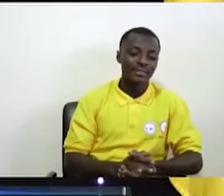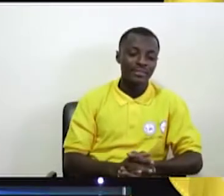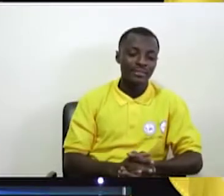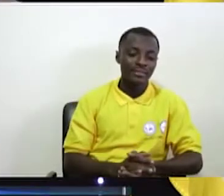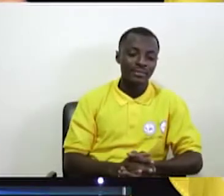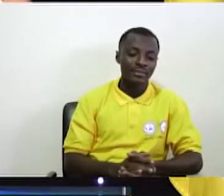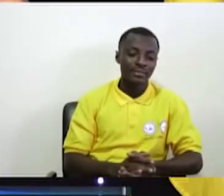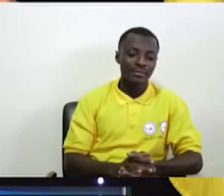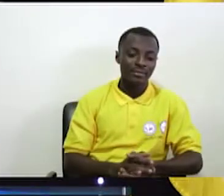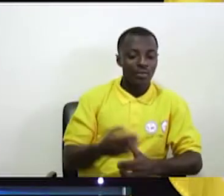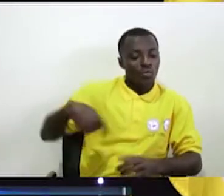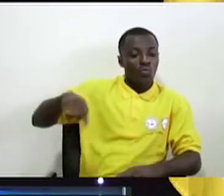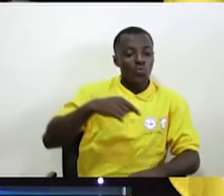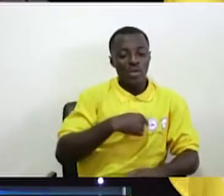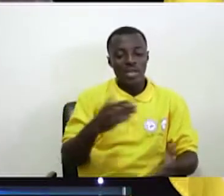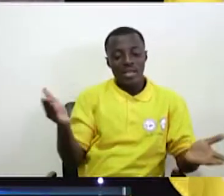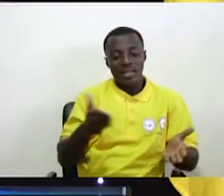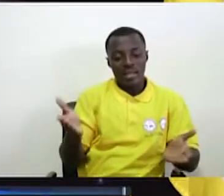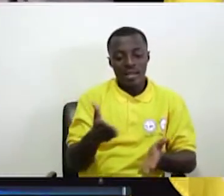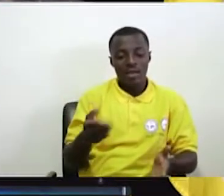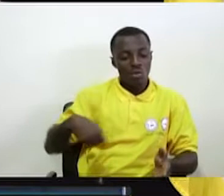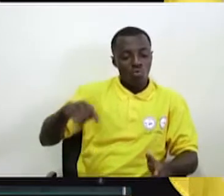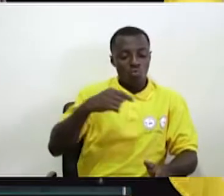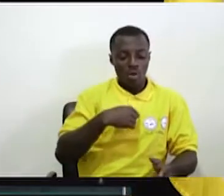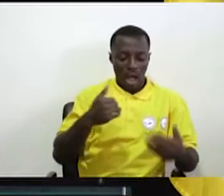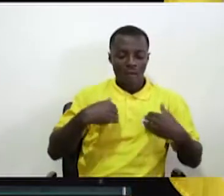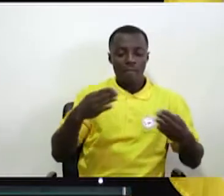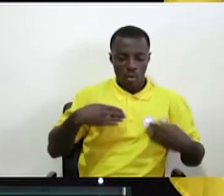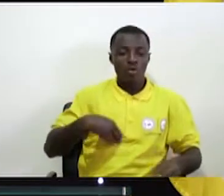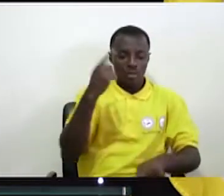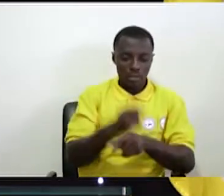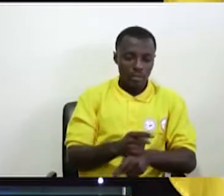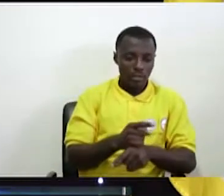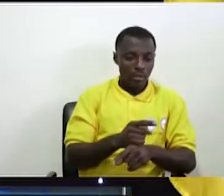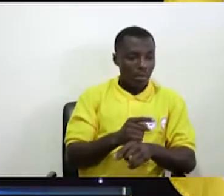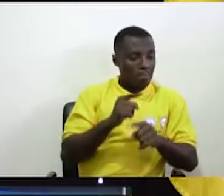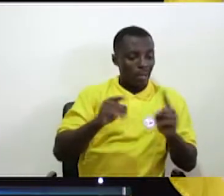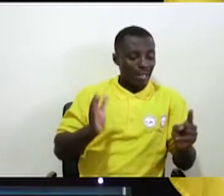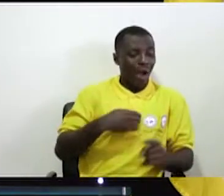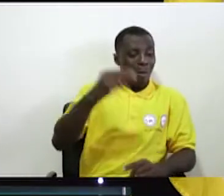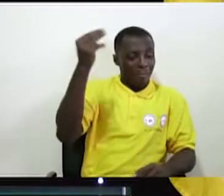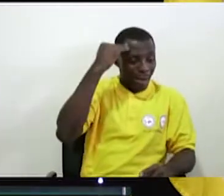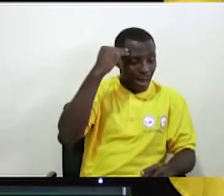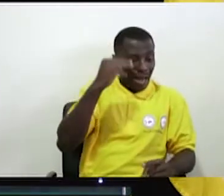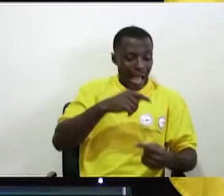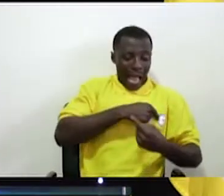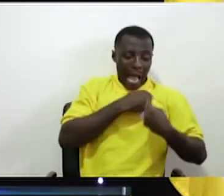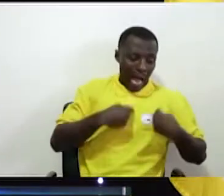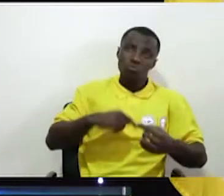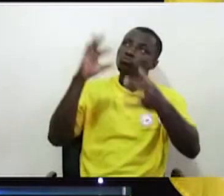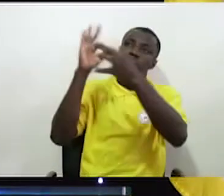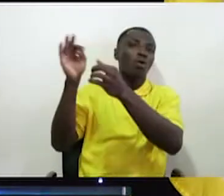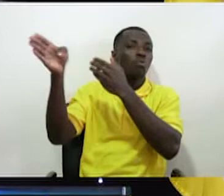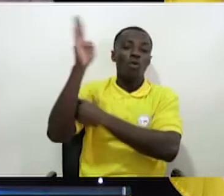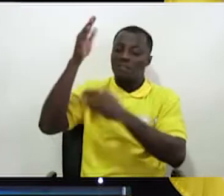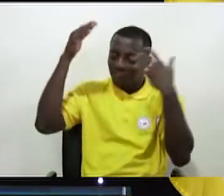their personality. Wo kura wo nipa. They still have the human body. Wo wo nipa dua no. But their whole self. Nanso wo nipa su no